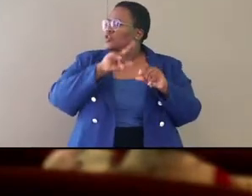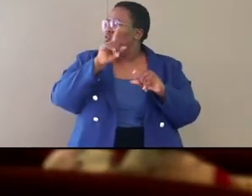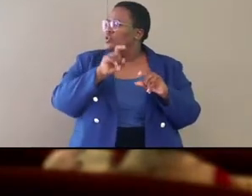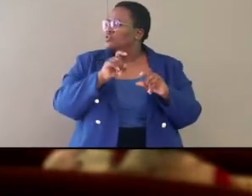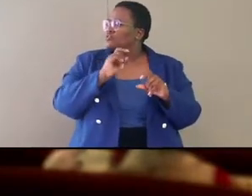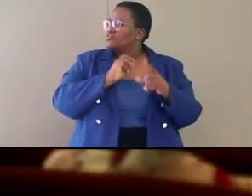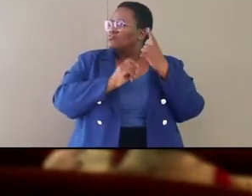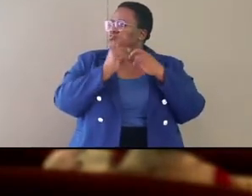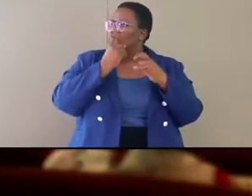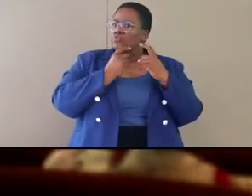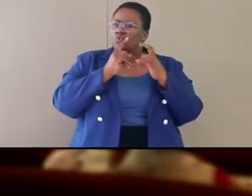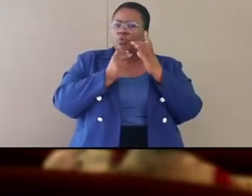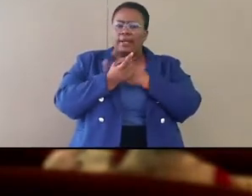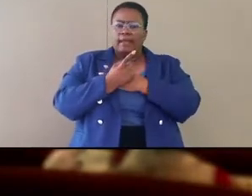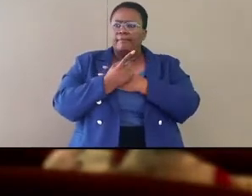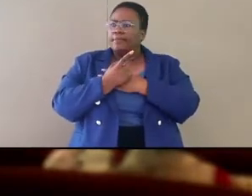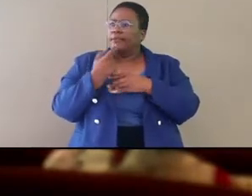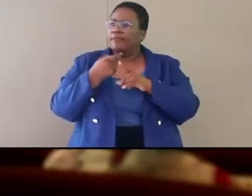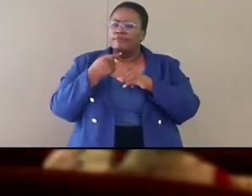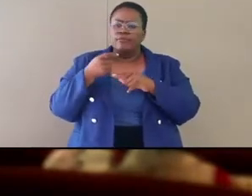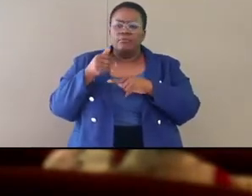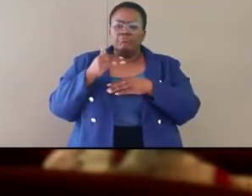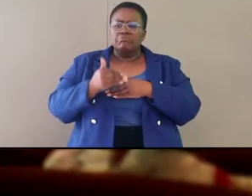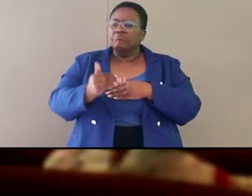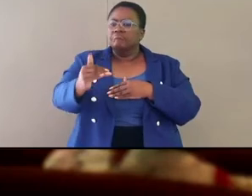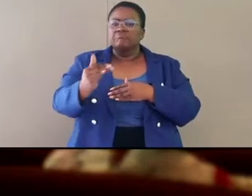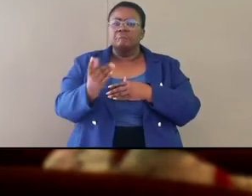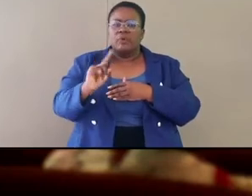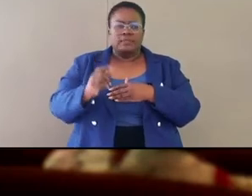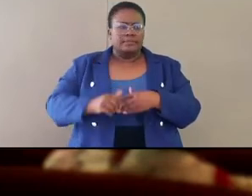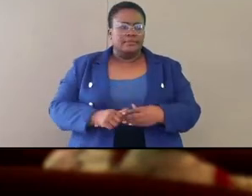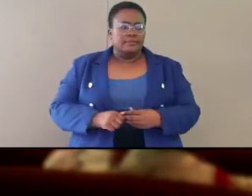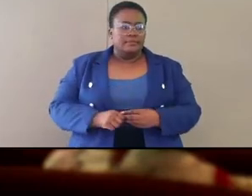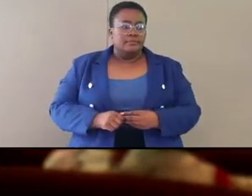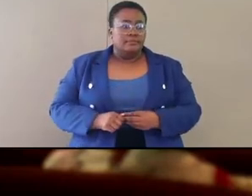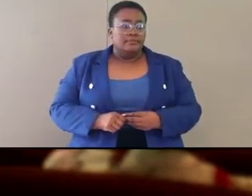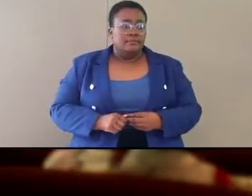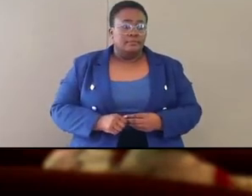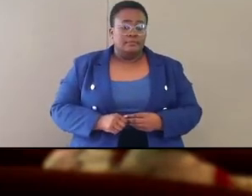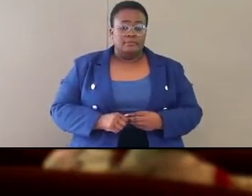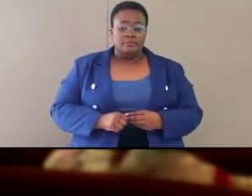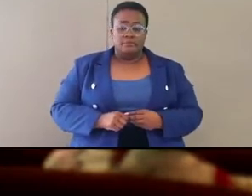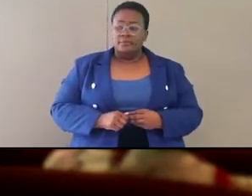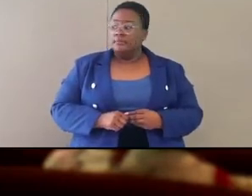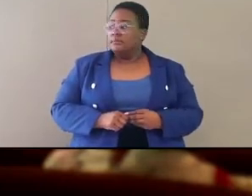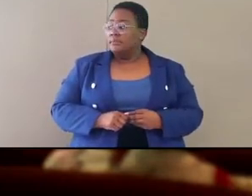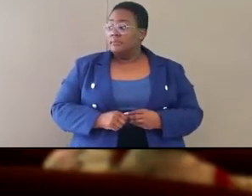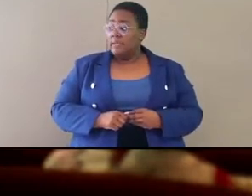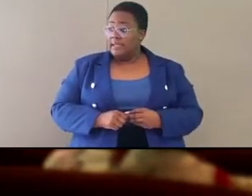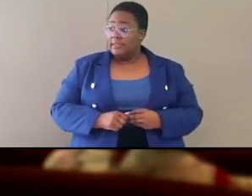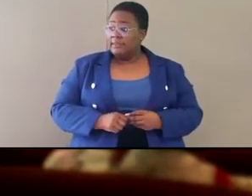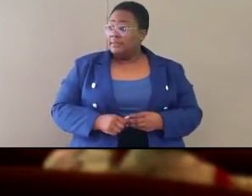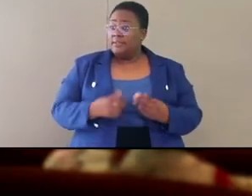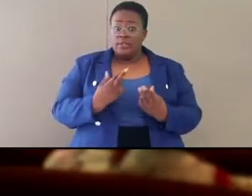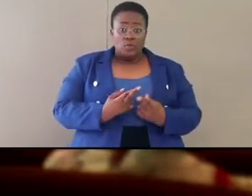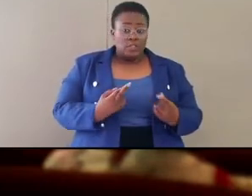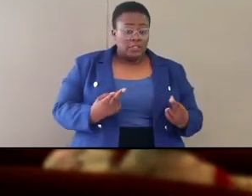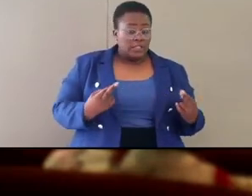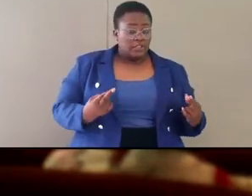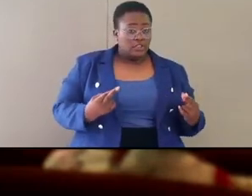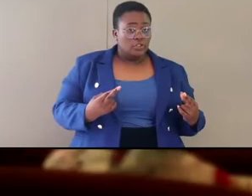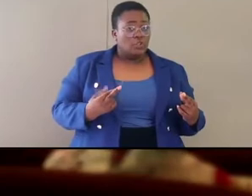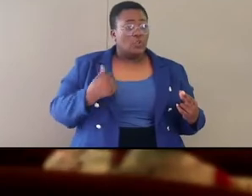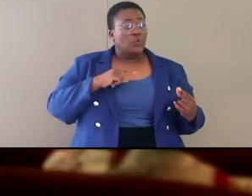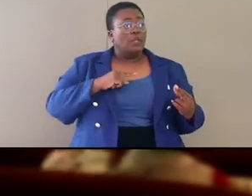about what happens from here. And what happens from here is not to take this research and put it in our